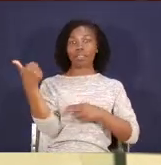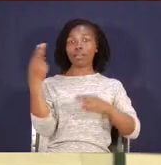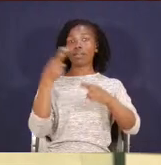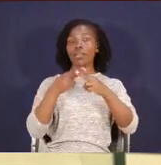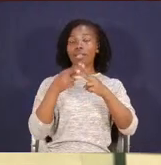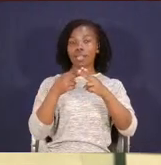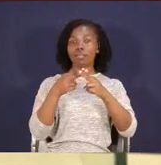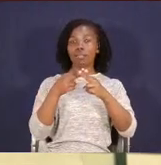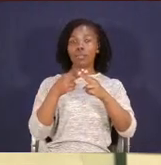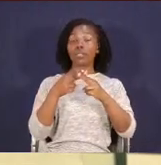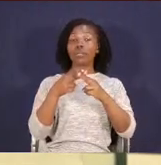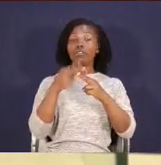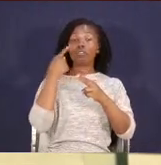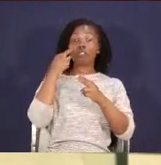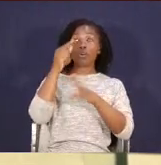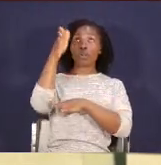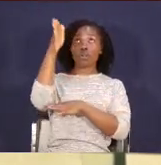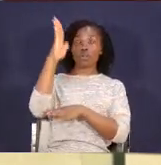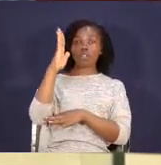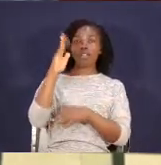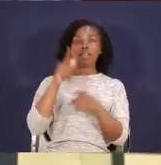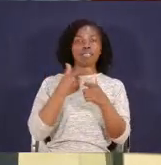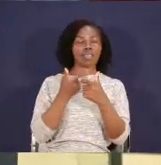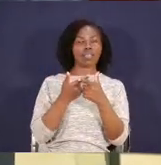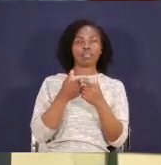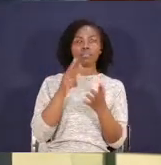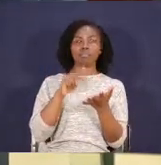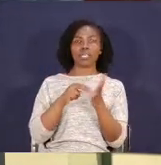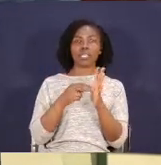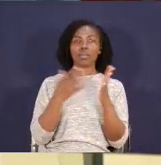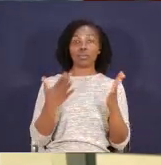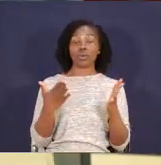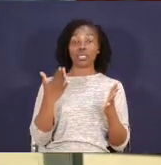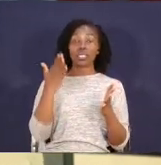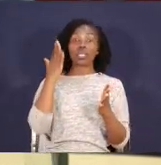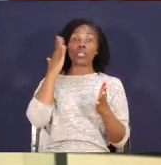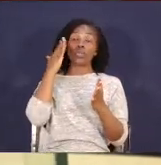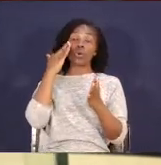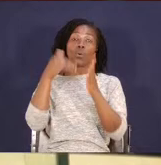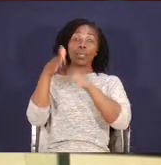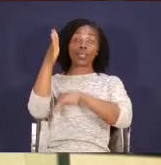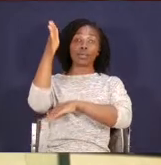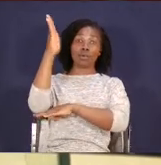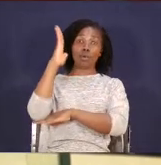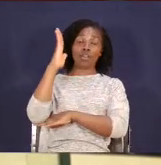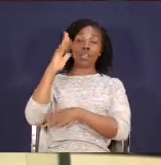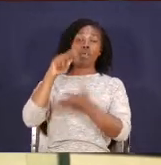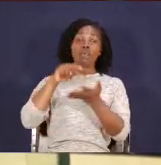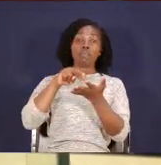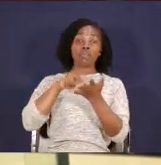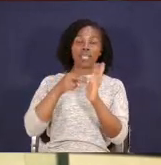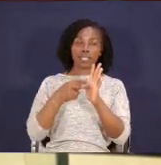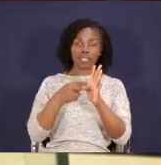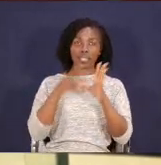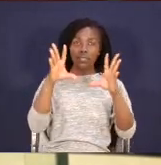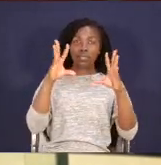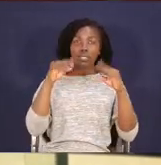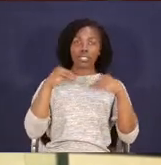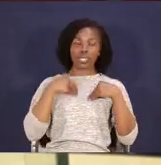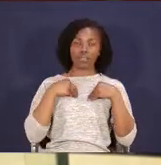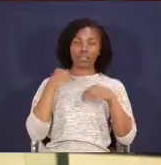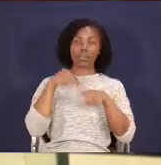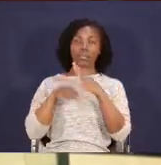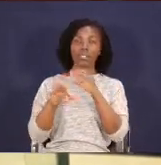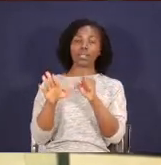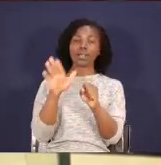be abundance. And so to know God is to walk in abundance. To know God is to receive